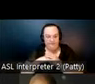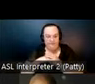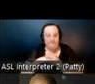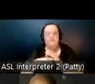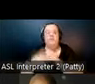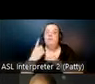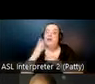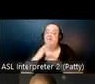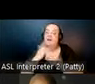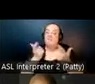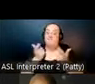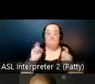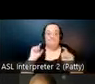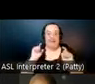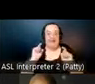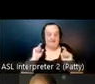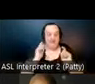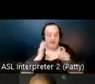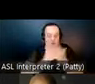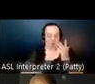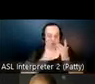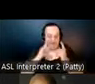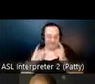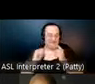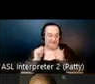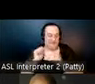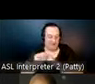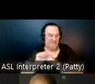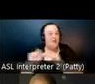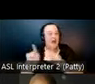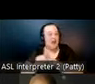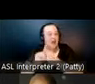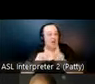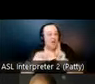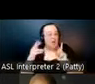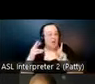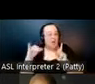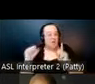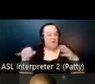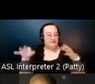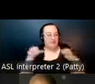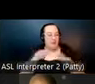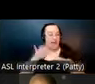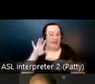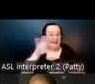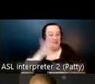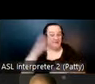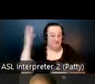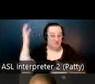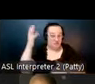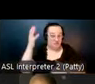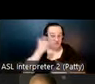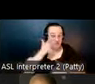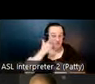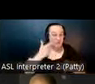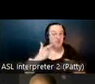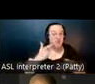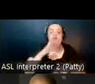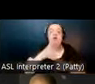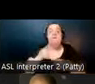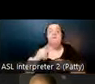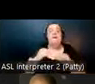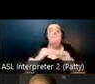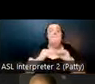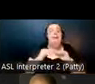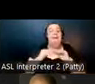One of our big contributions to this effort are, as Chris laid out in his presentation, was the maintenance